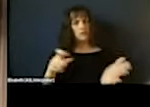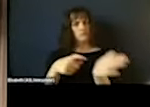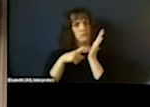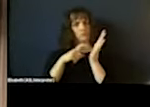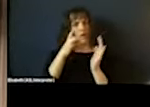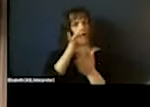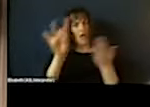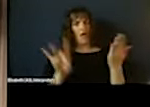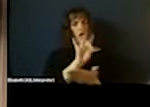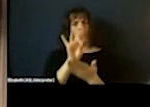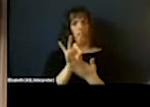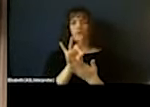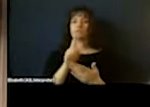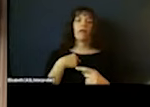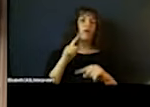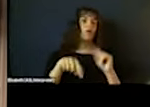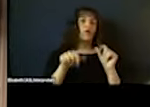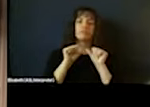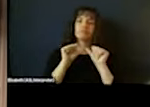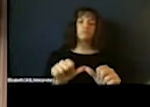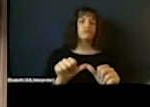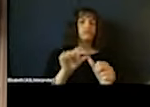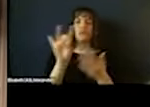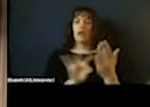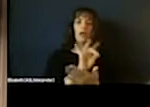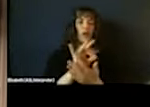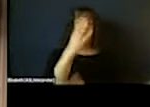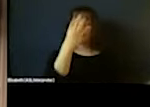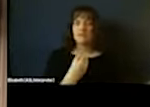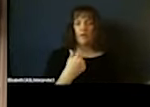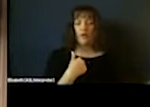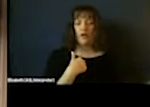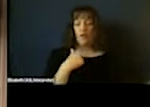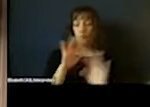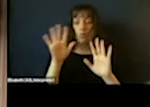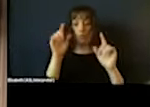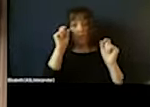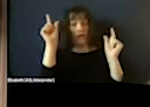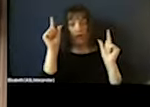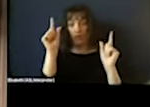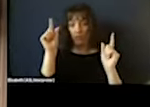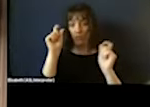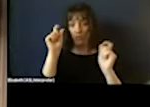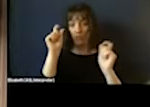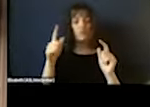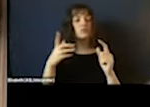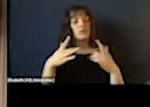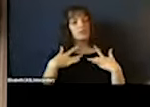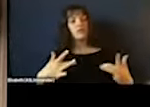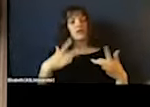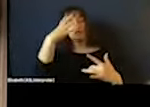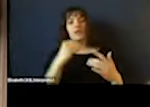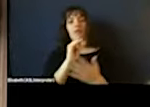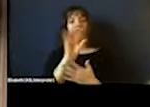until 8 hours because I keep waking up. So in general, I sleep for 5 hours, and rest of time I just